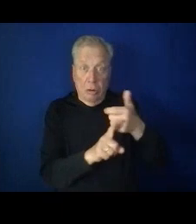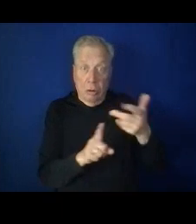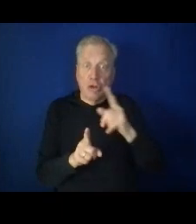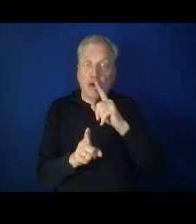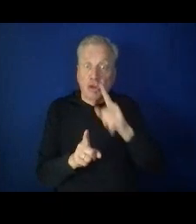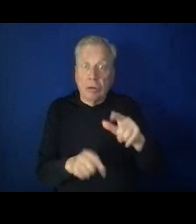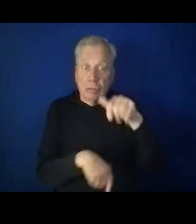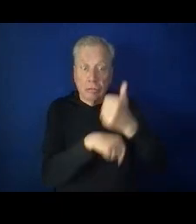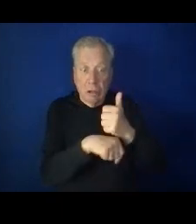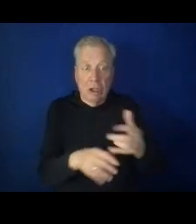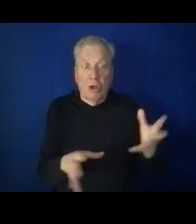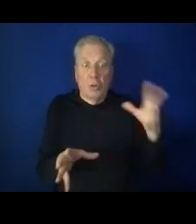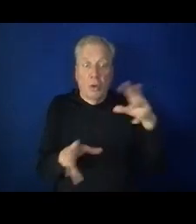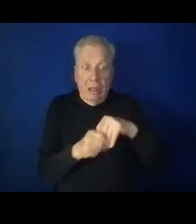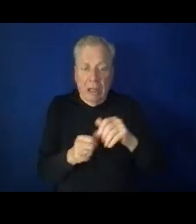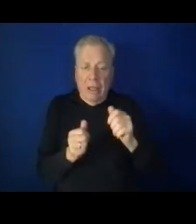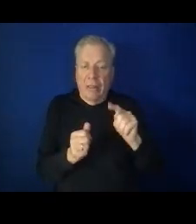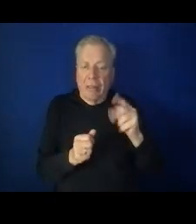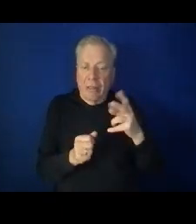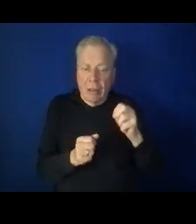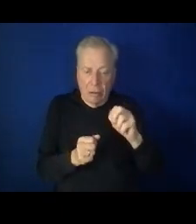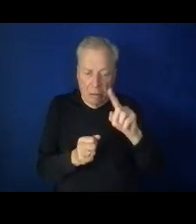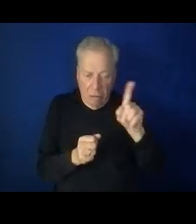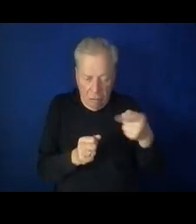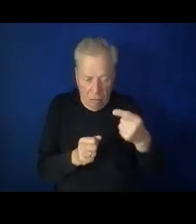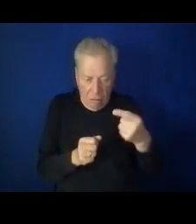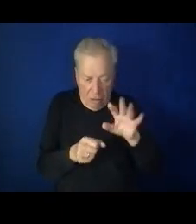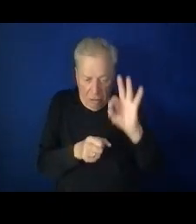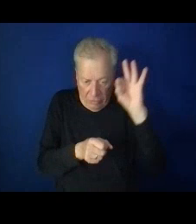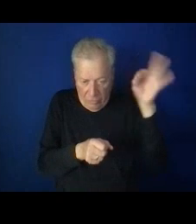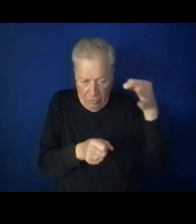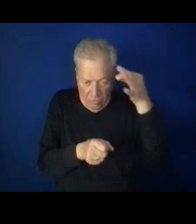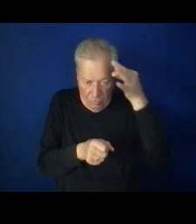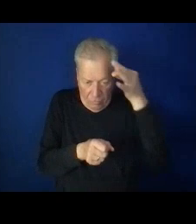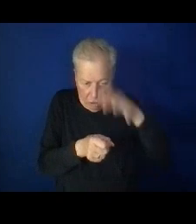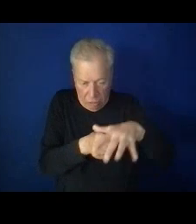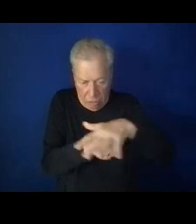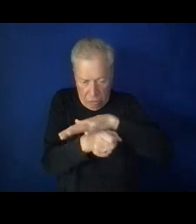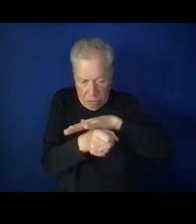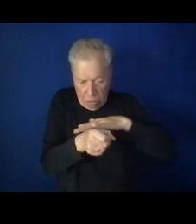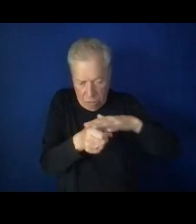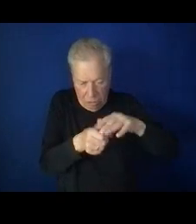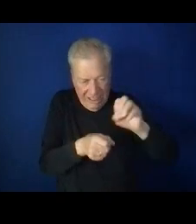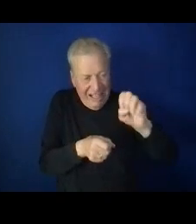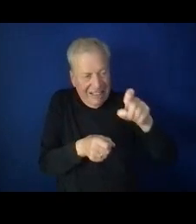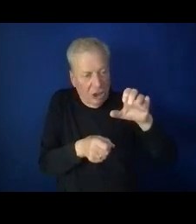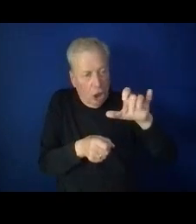exists within the exclusive federal jurisdiction of the United States? So it's exclusive